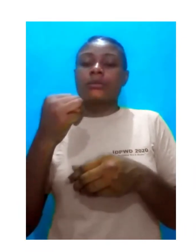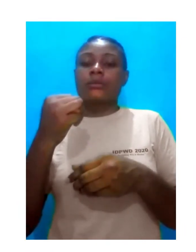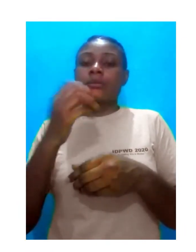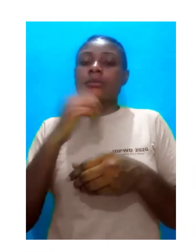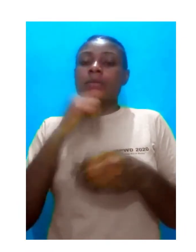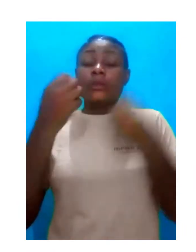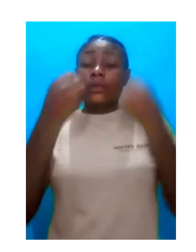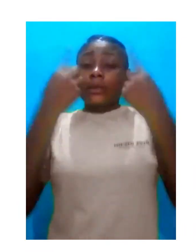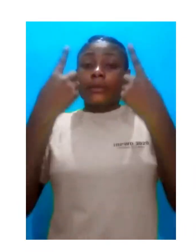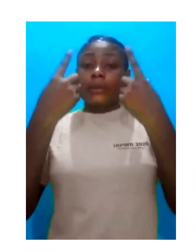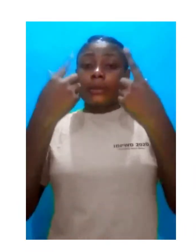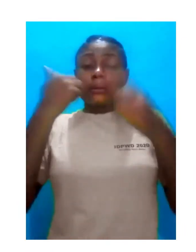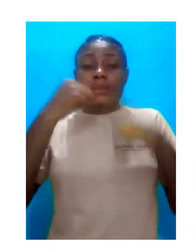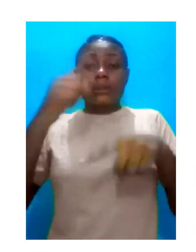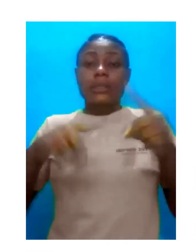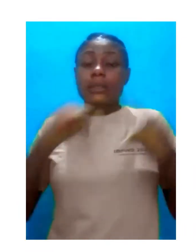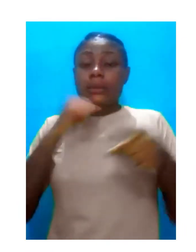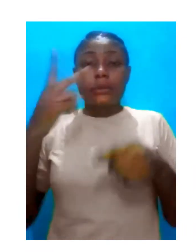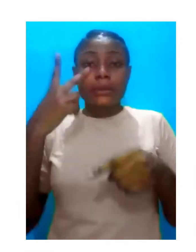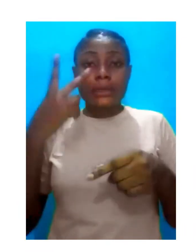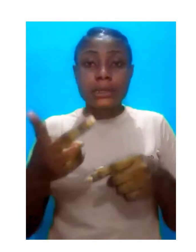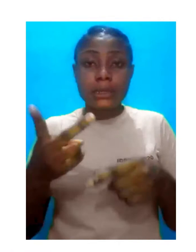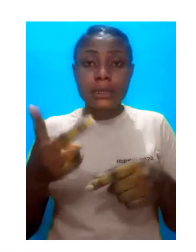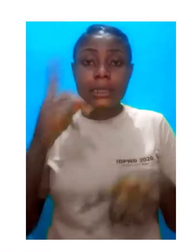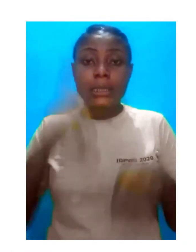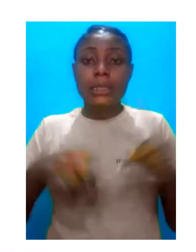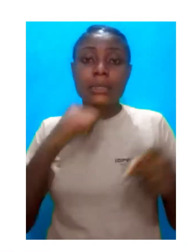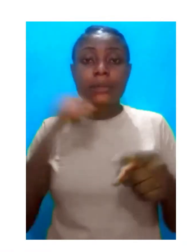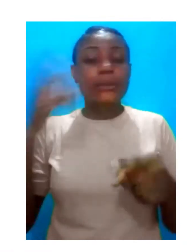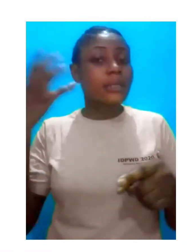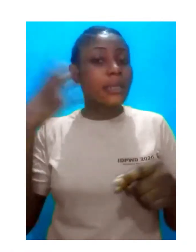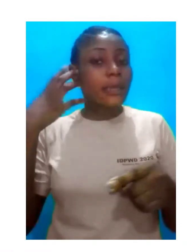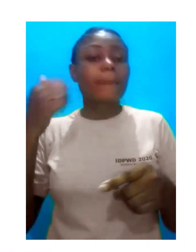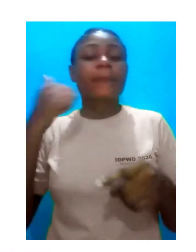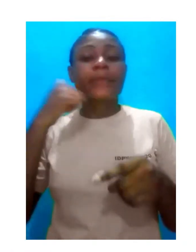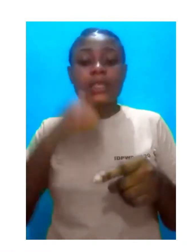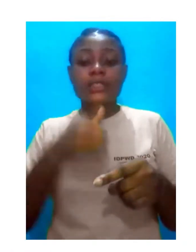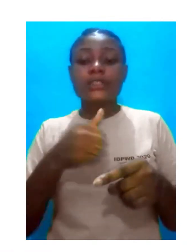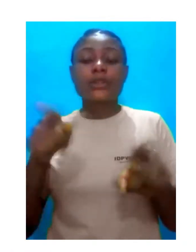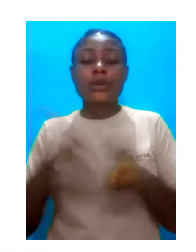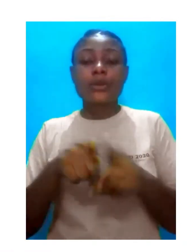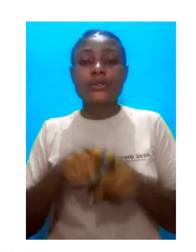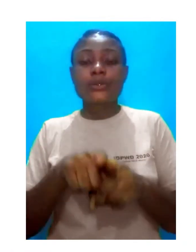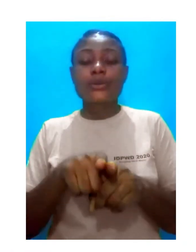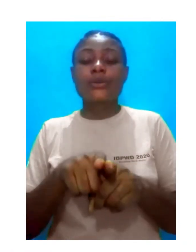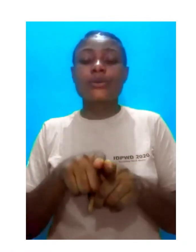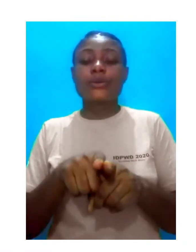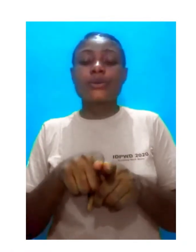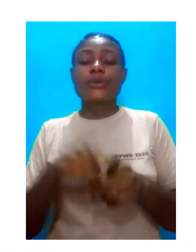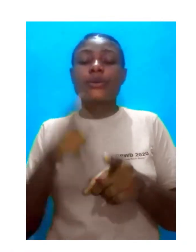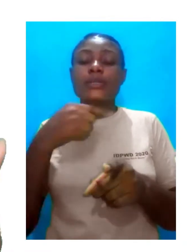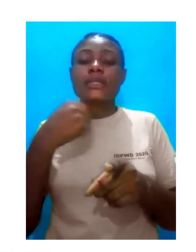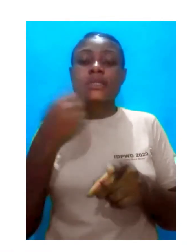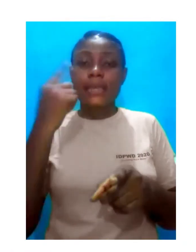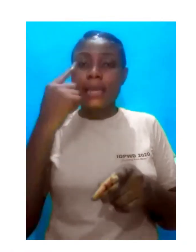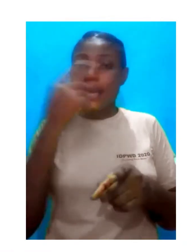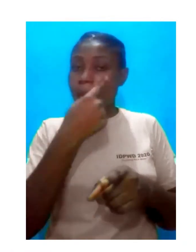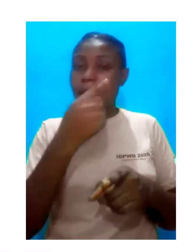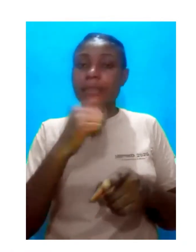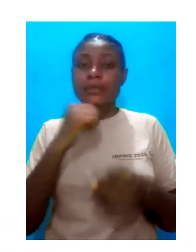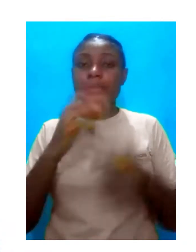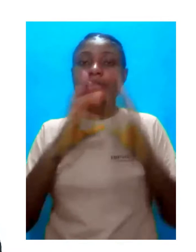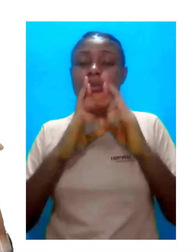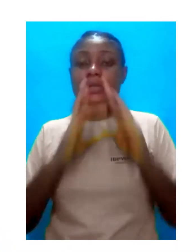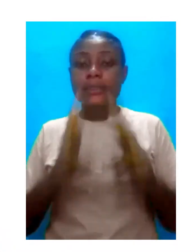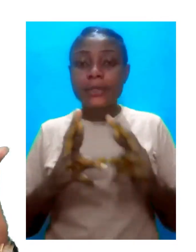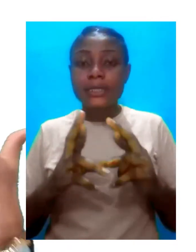was unconscious. Could not see, could not hear. She repeated the sign